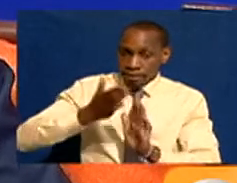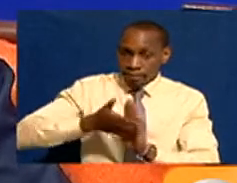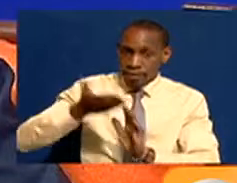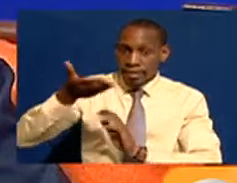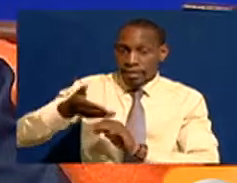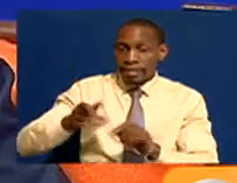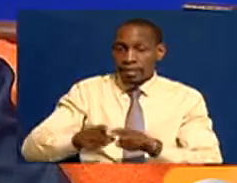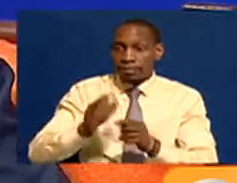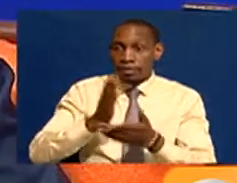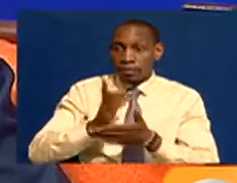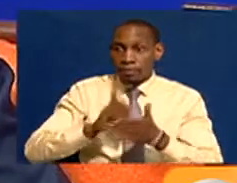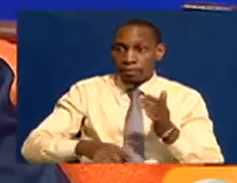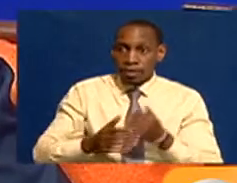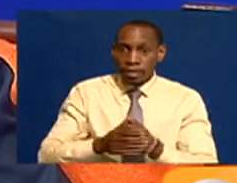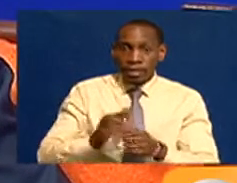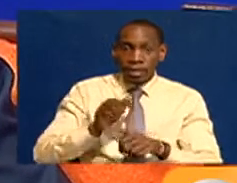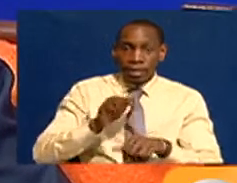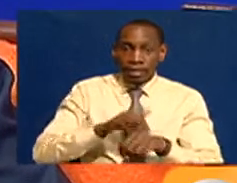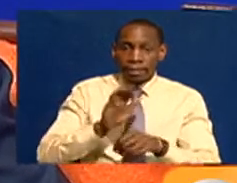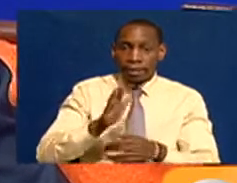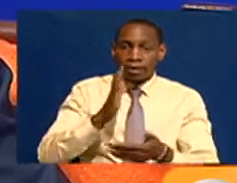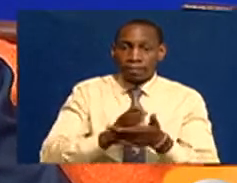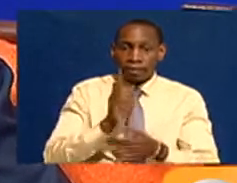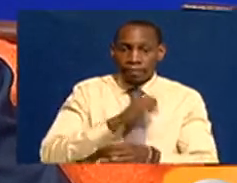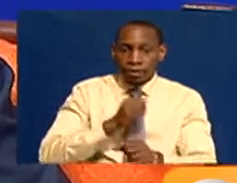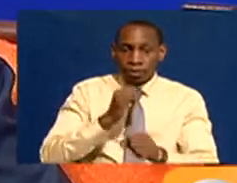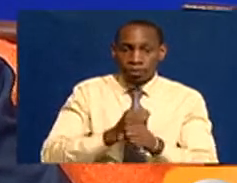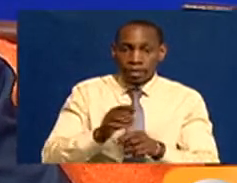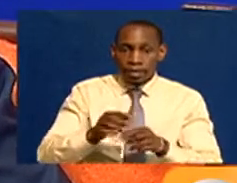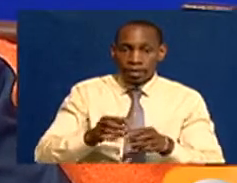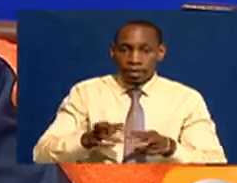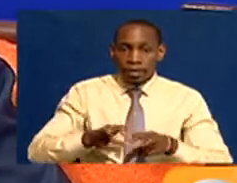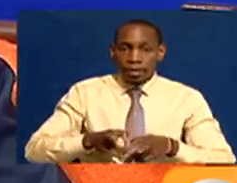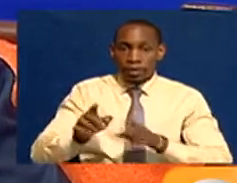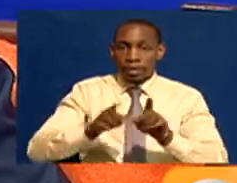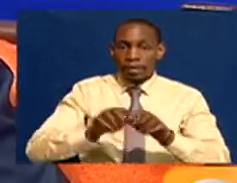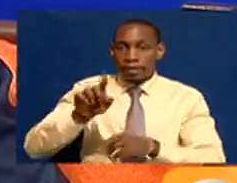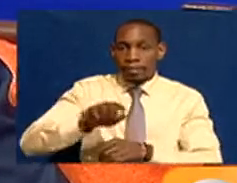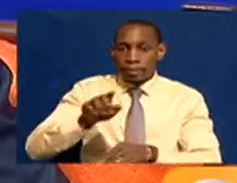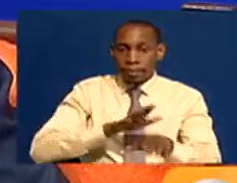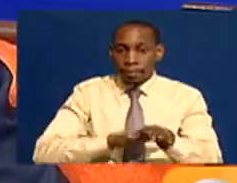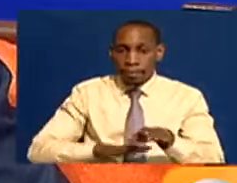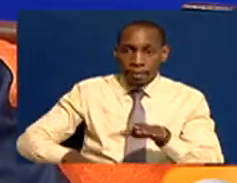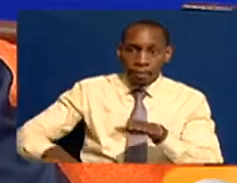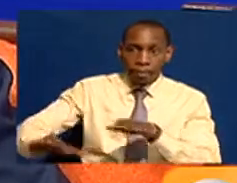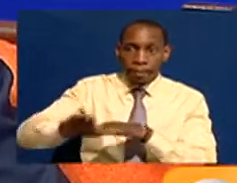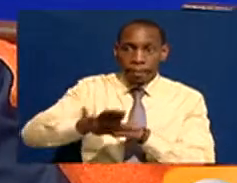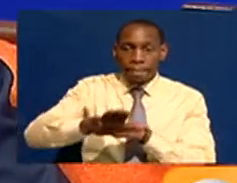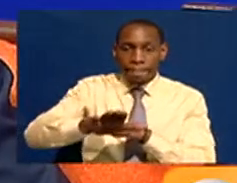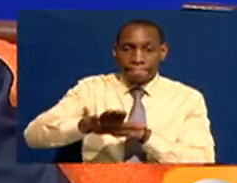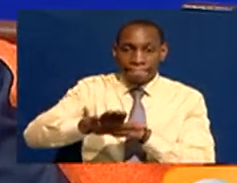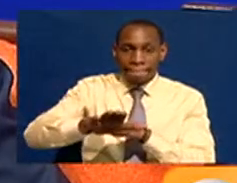to ensure that if you are found committing a traffic offense, overlapping, you are